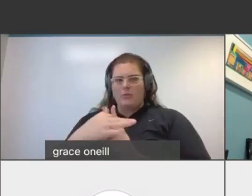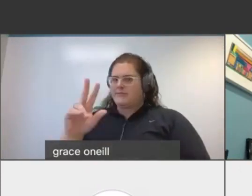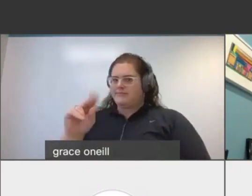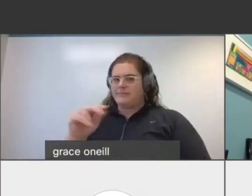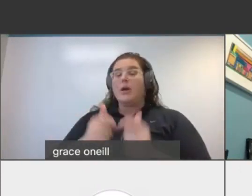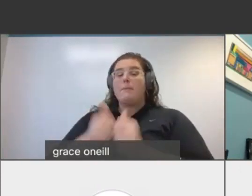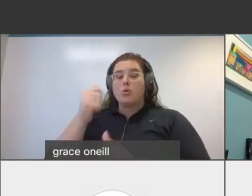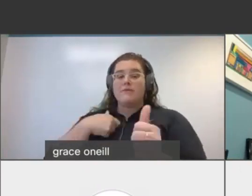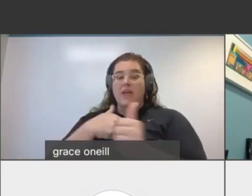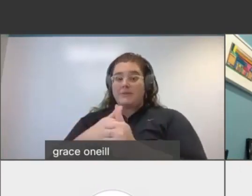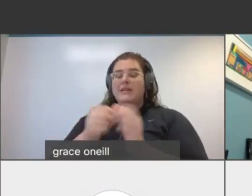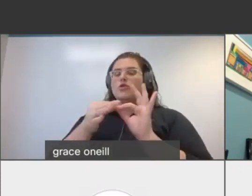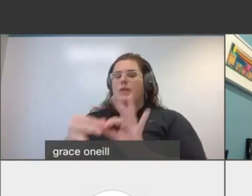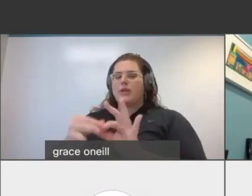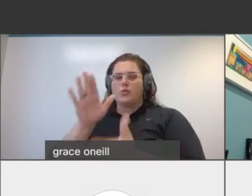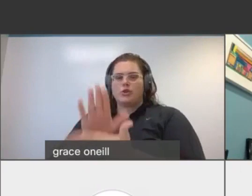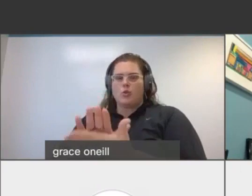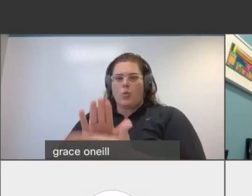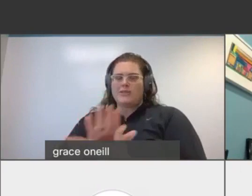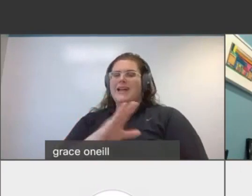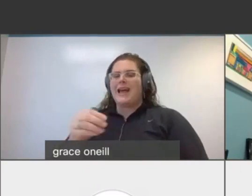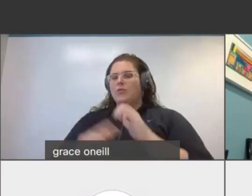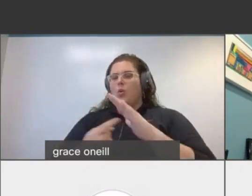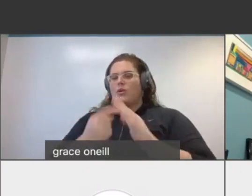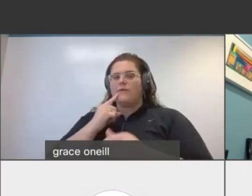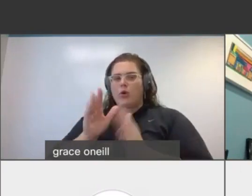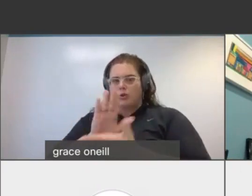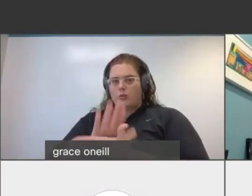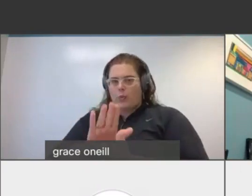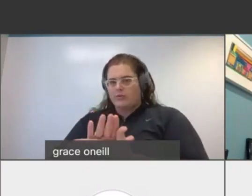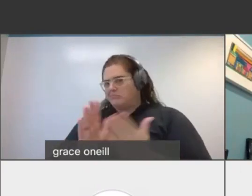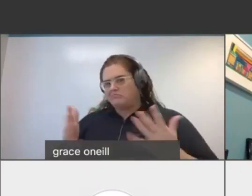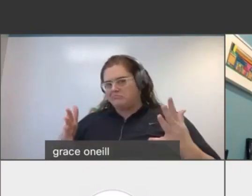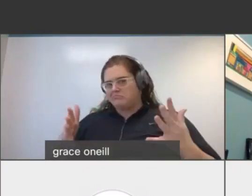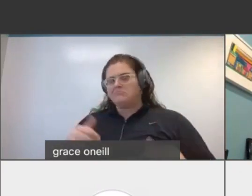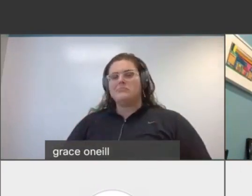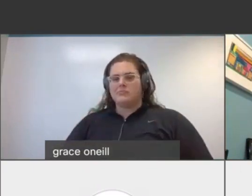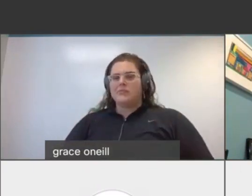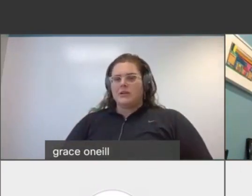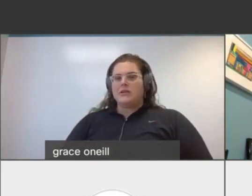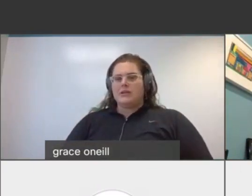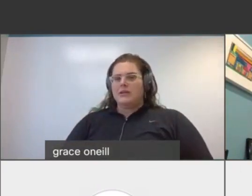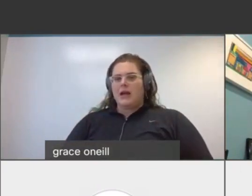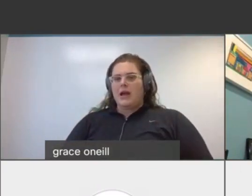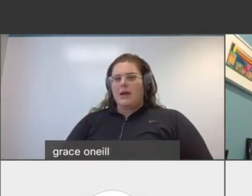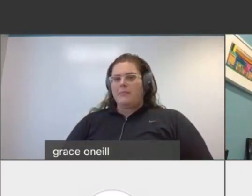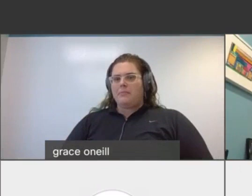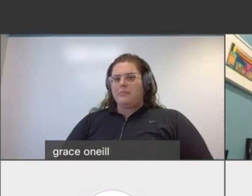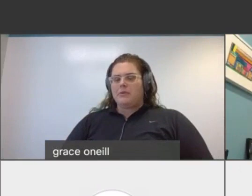schools and quarantine for schools. And I can't speak to